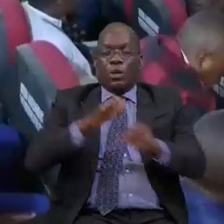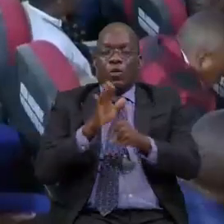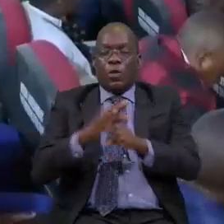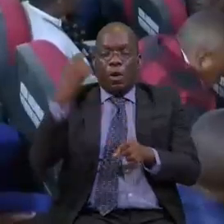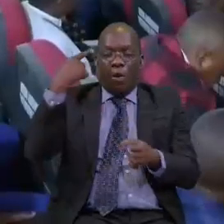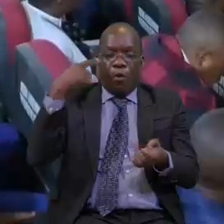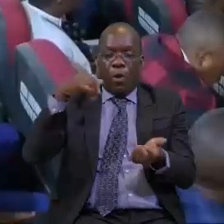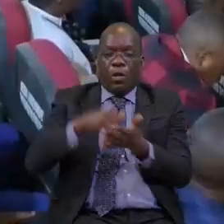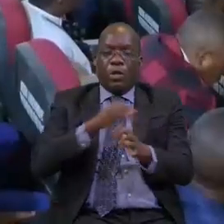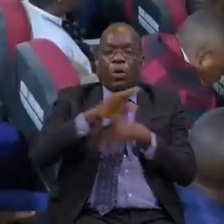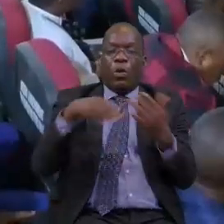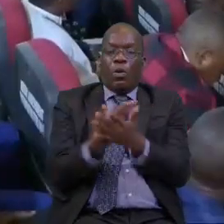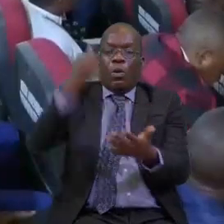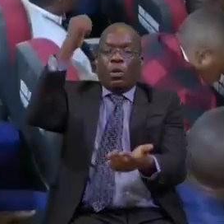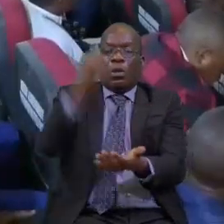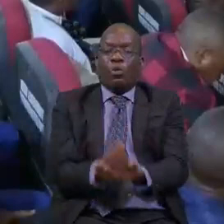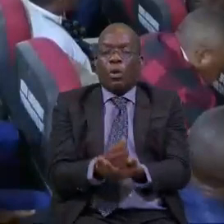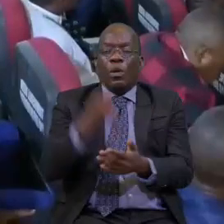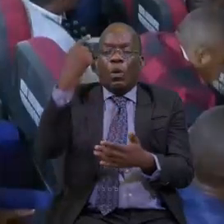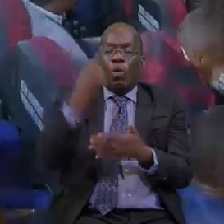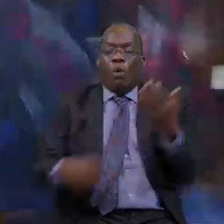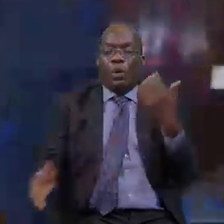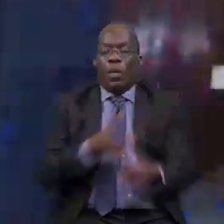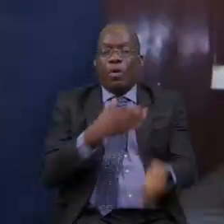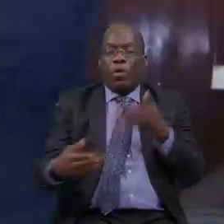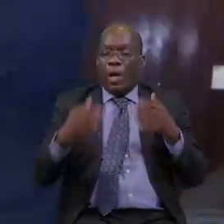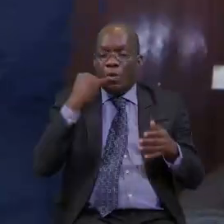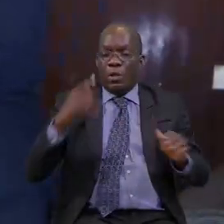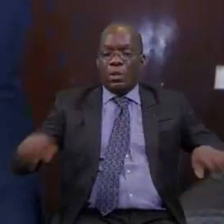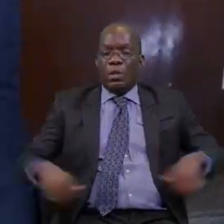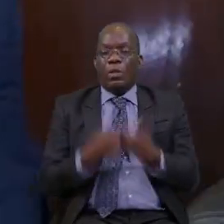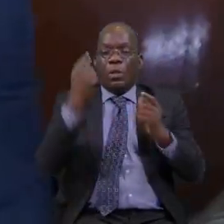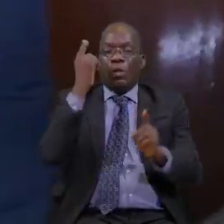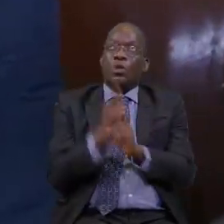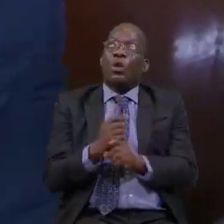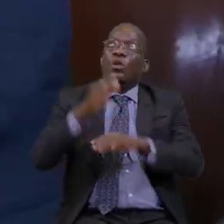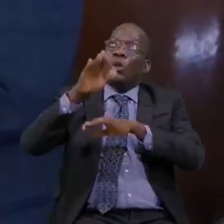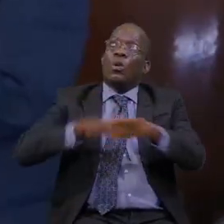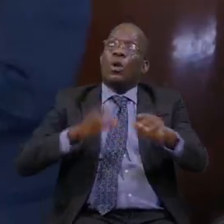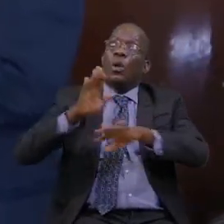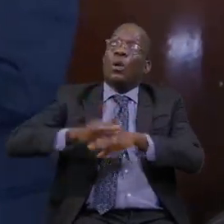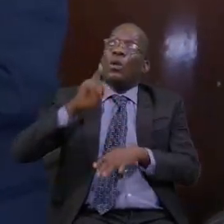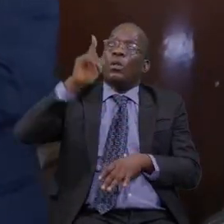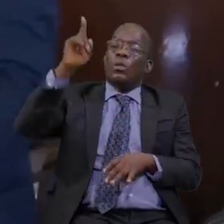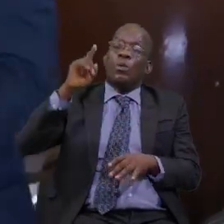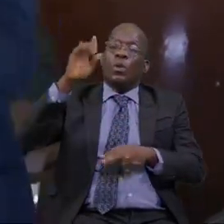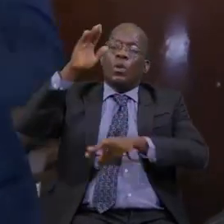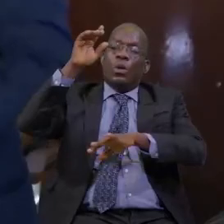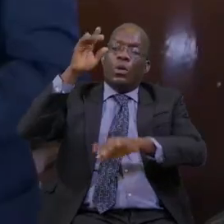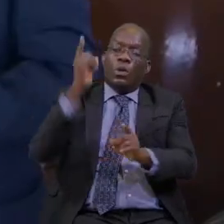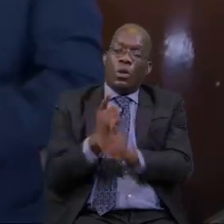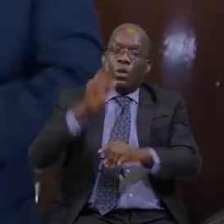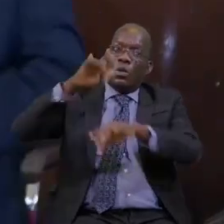And whatever is the challenge, just calling on him, just touching him, life will